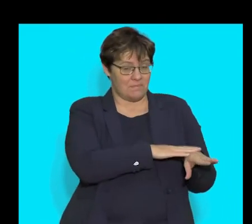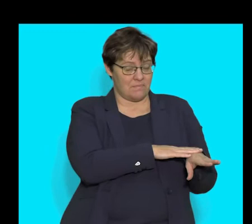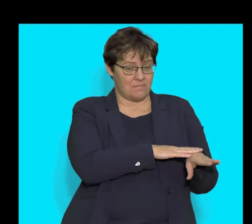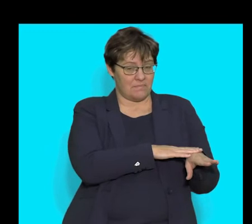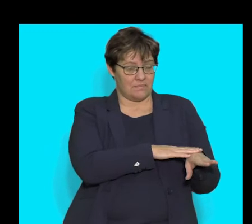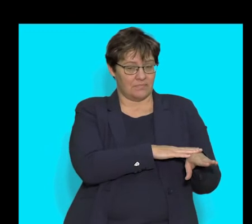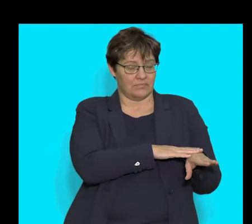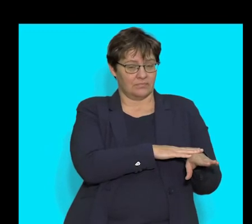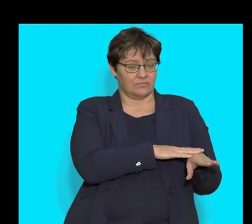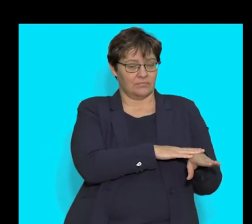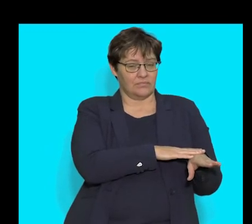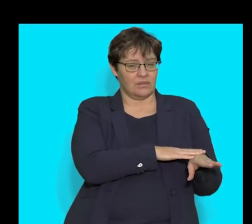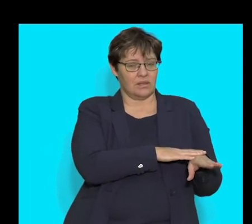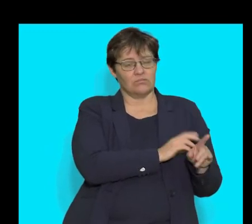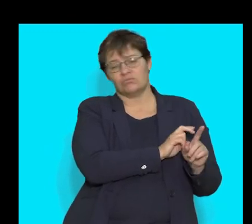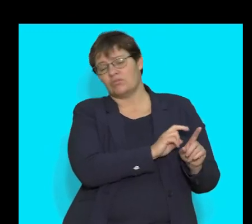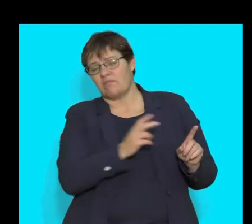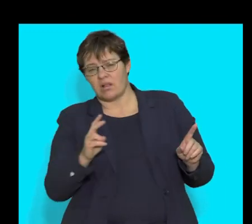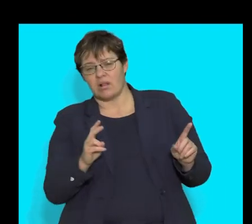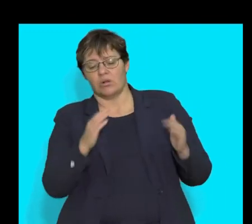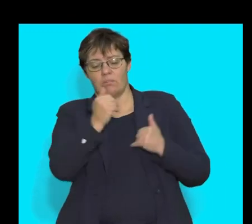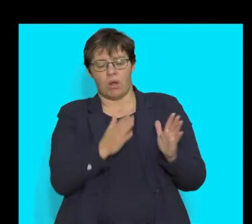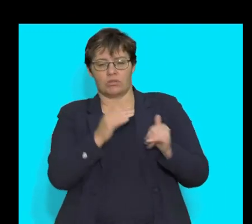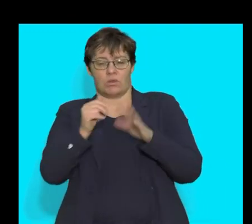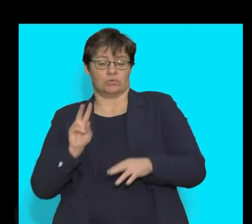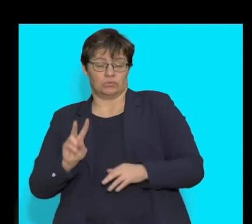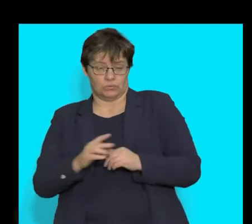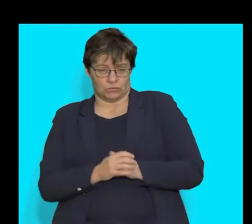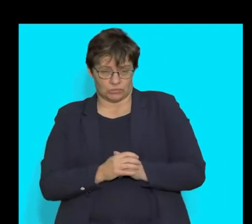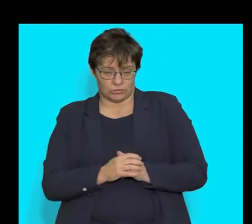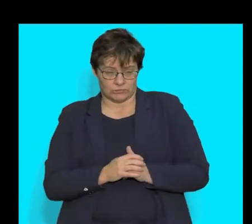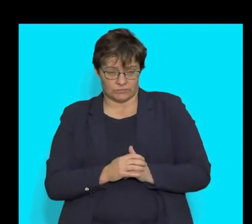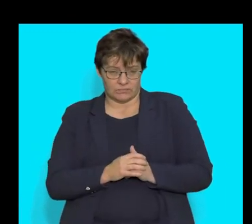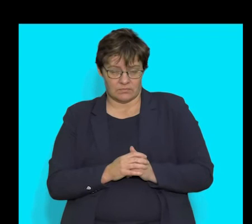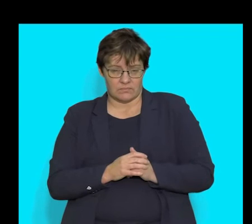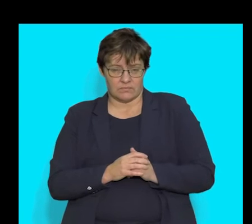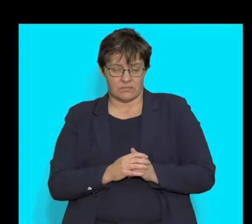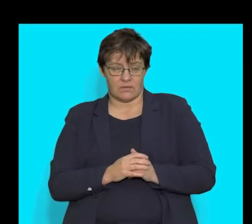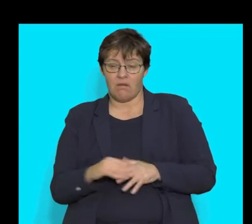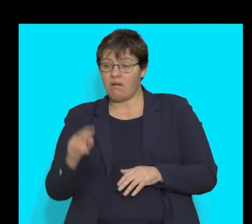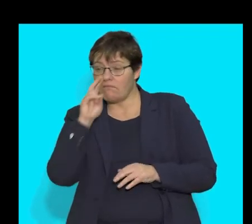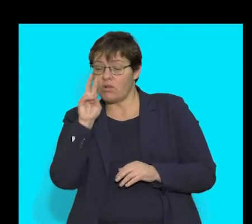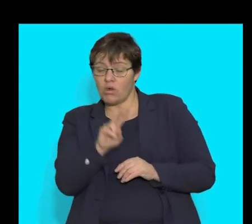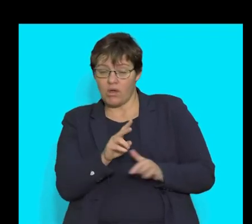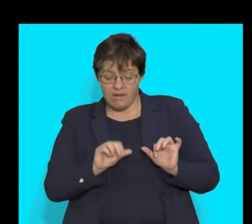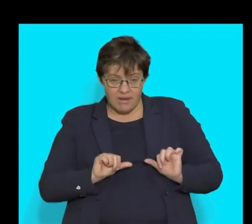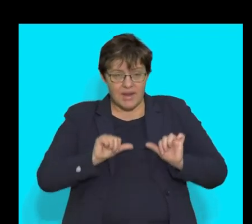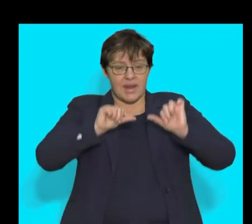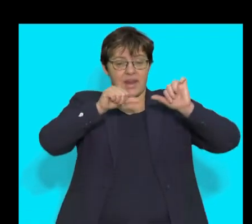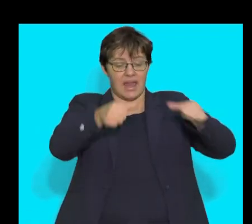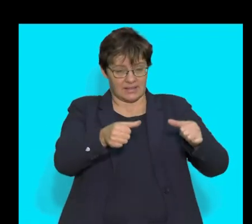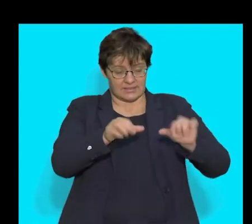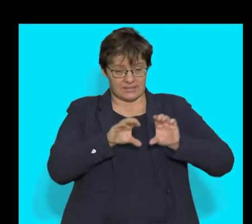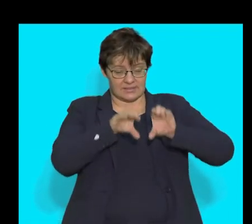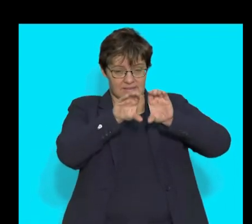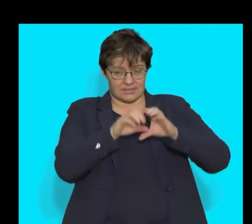look, it's traveling more than 2 blocks of distance. And if we look at the next